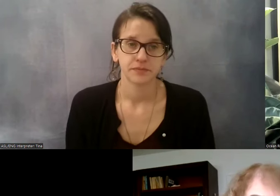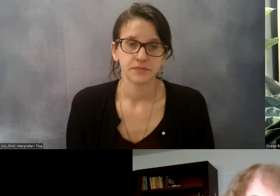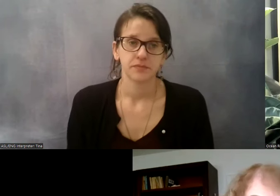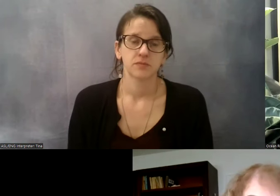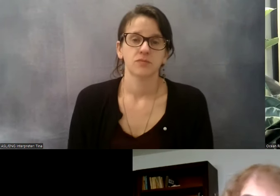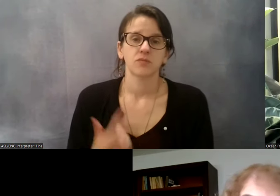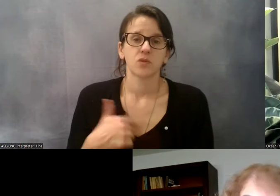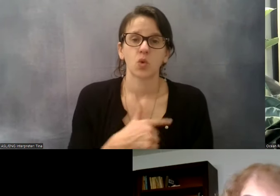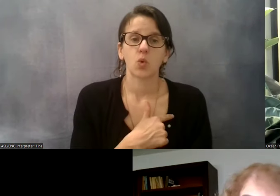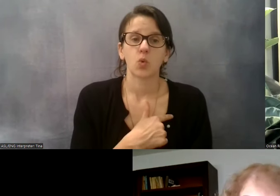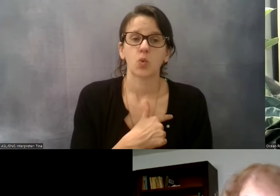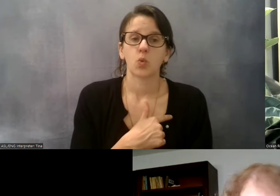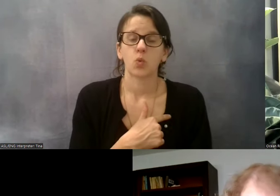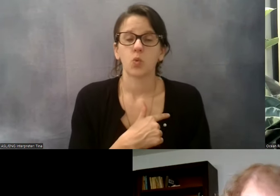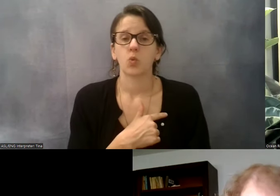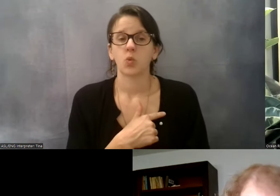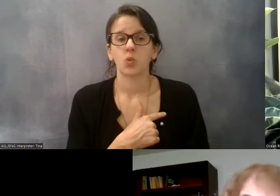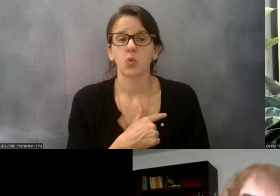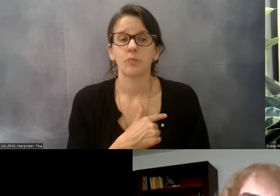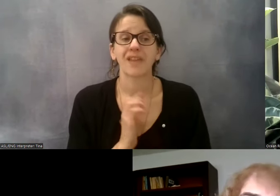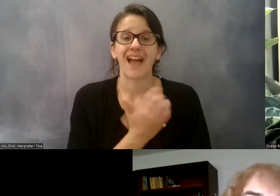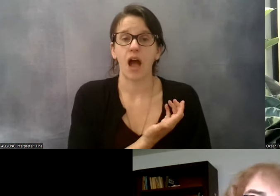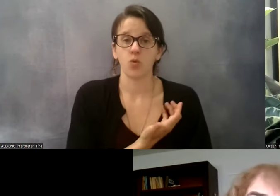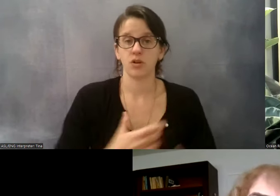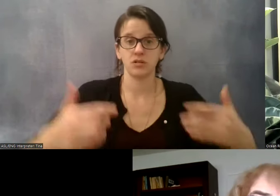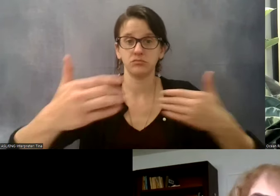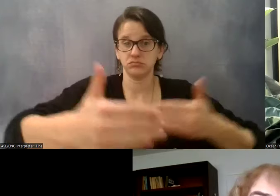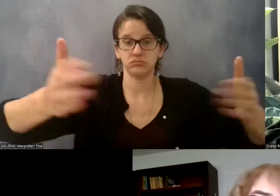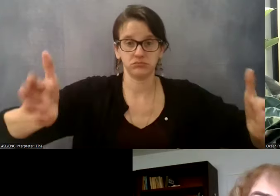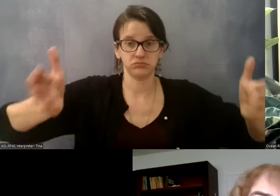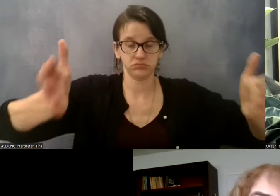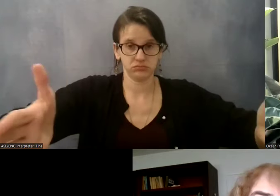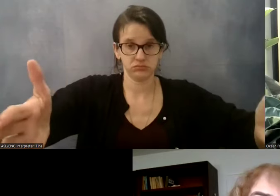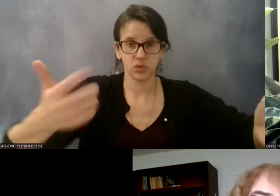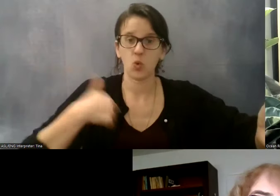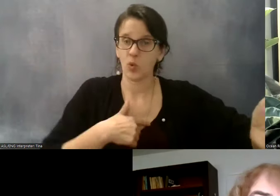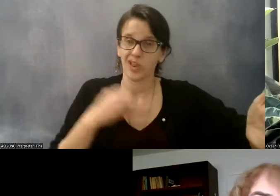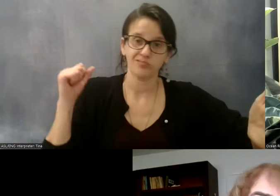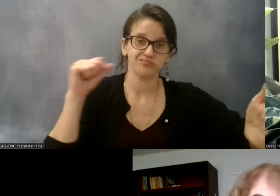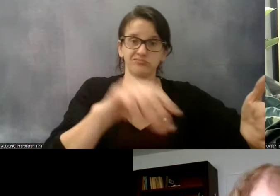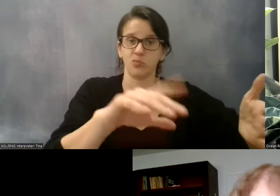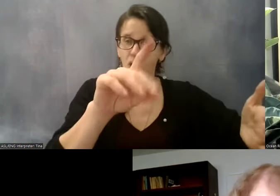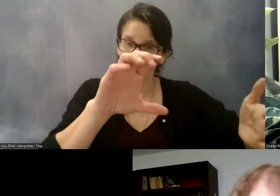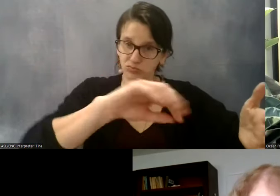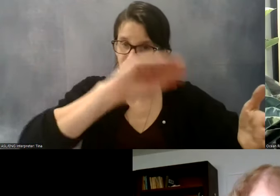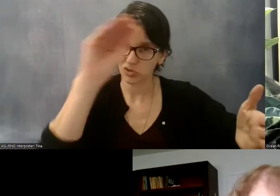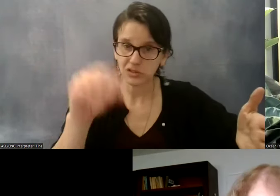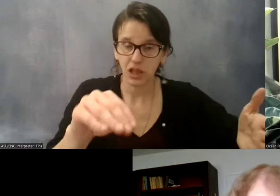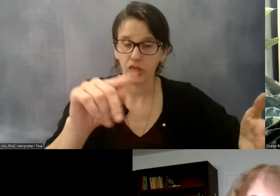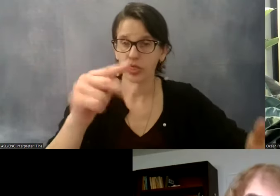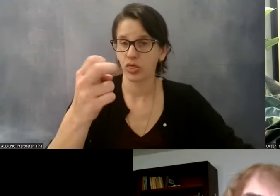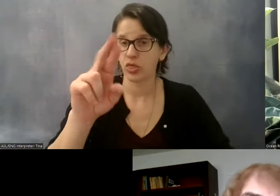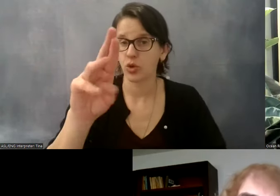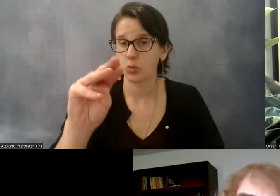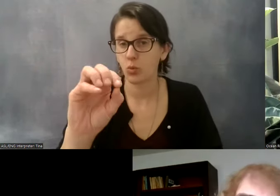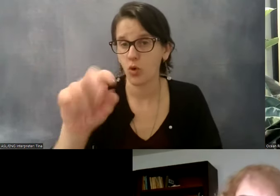raised beds with 100% of this manure-based thermophilic compost.